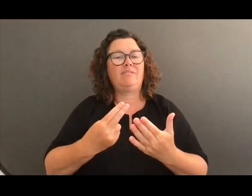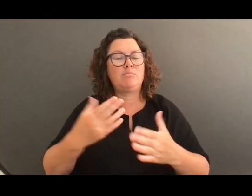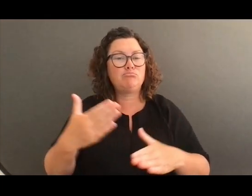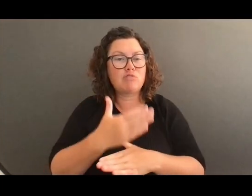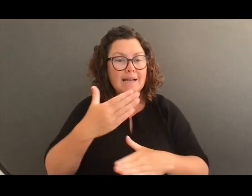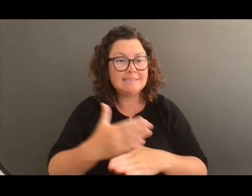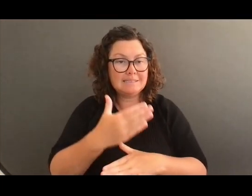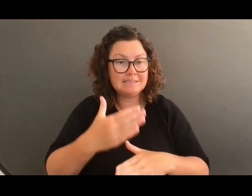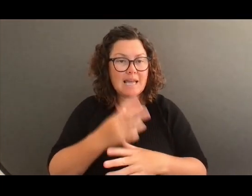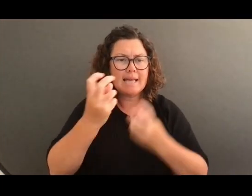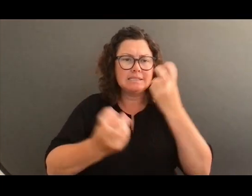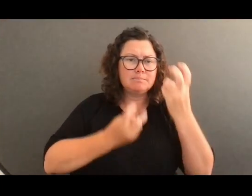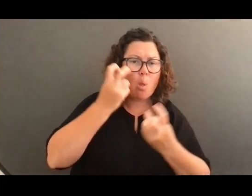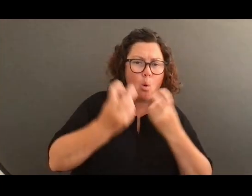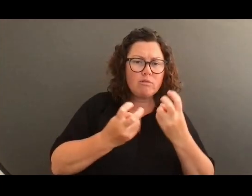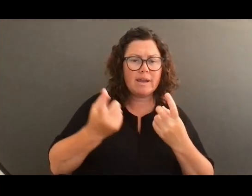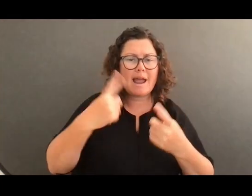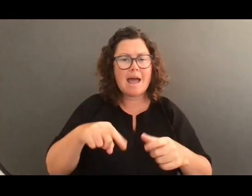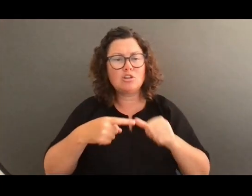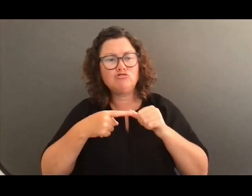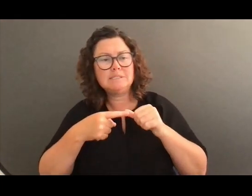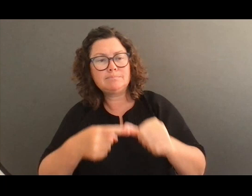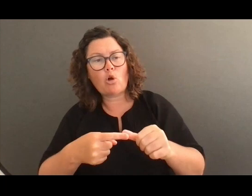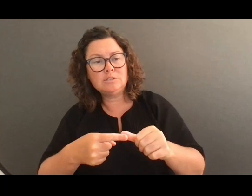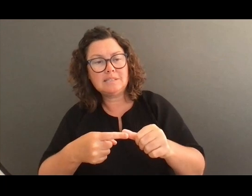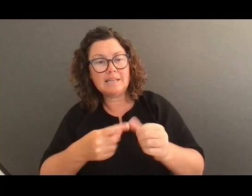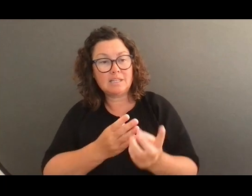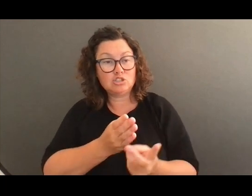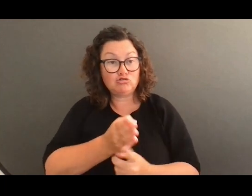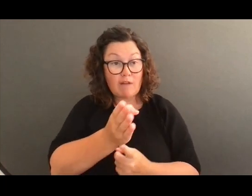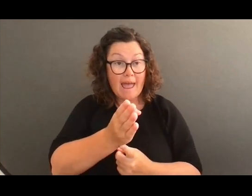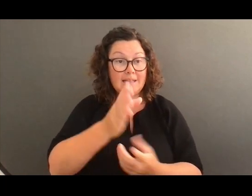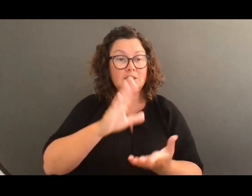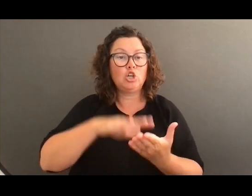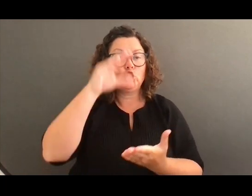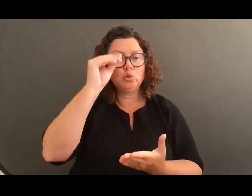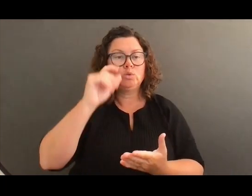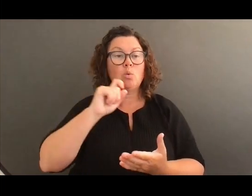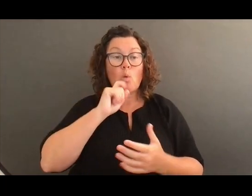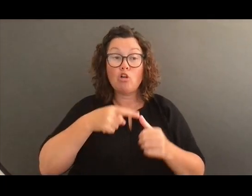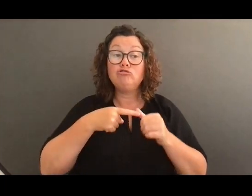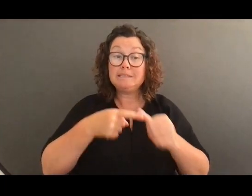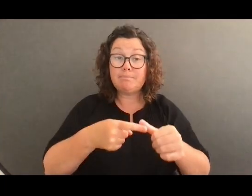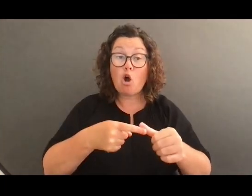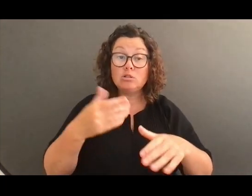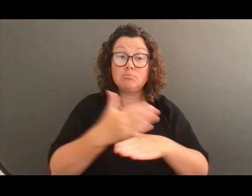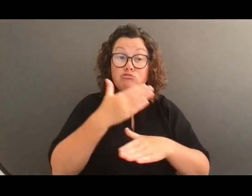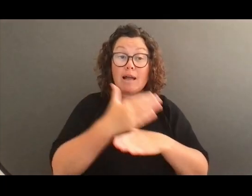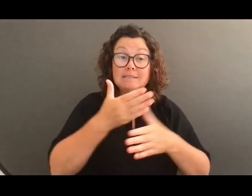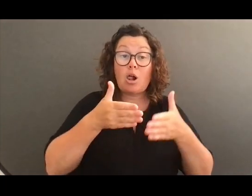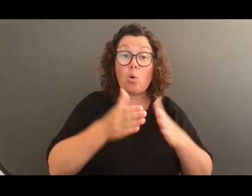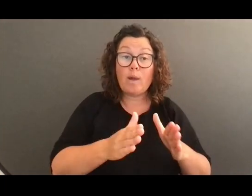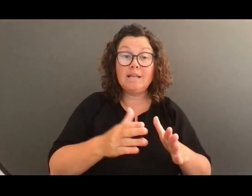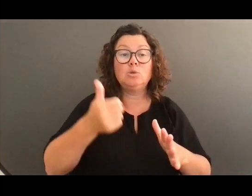strand, students learn as artists and audience. They're responding in practical ways using visual art practices and